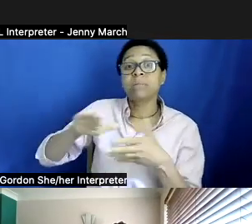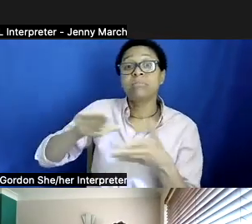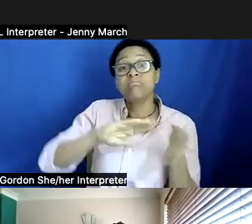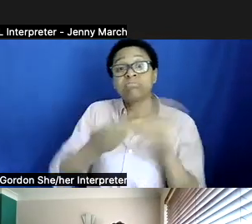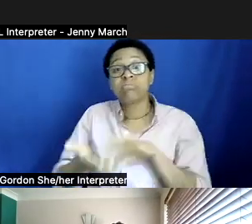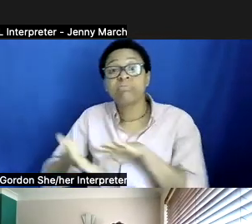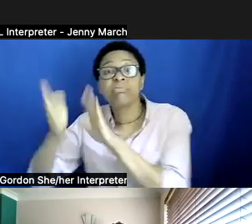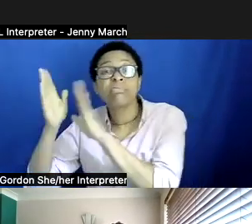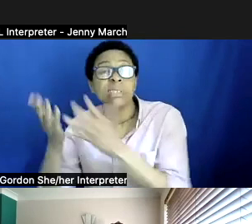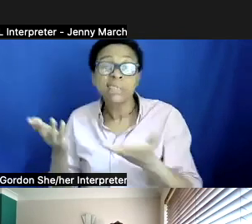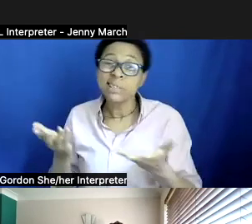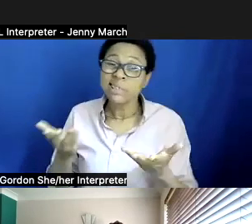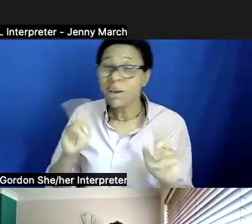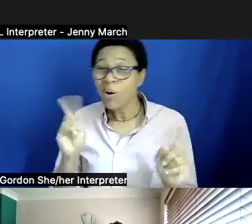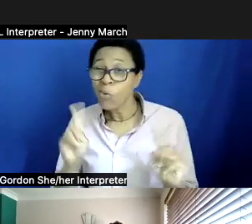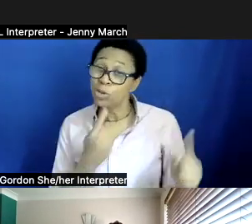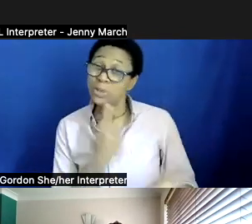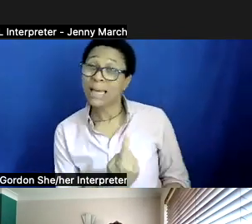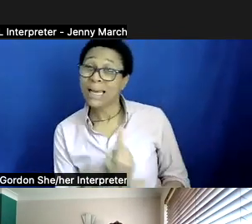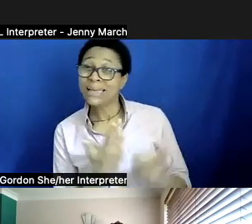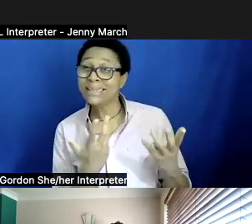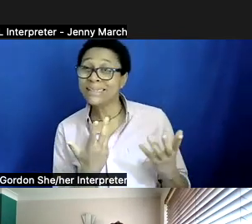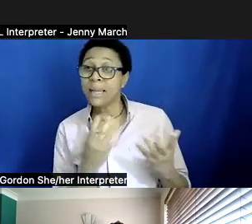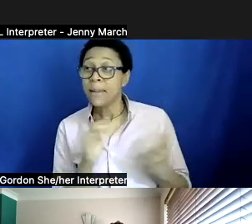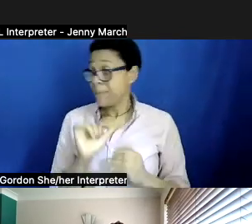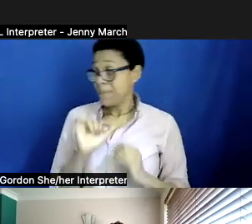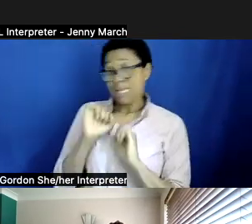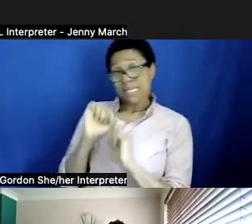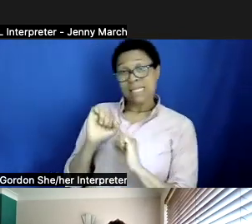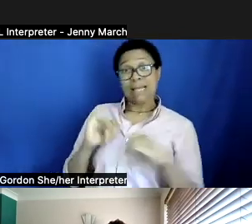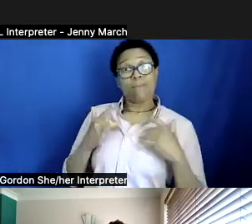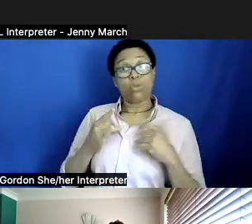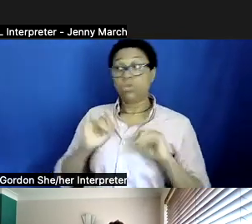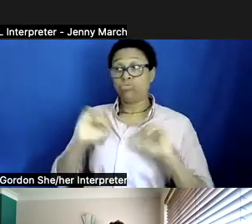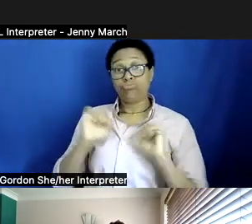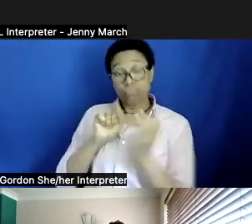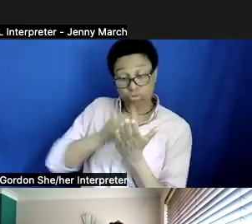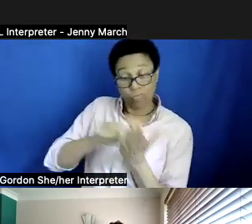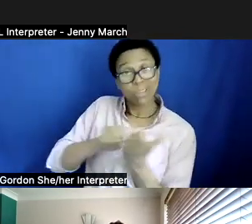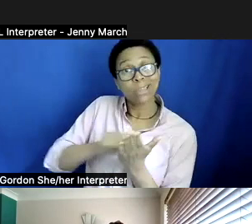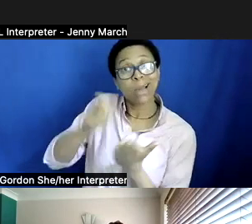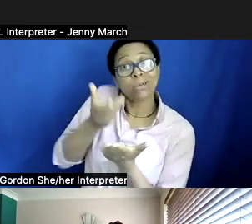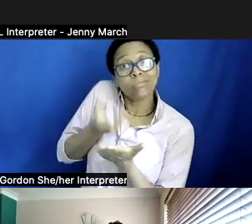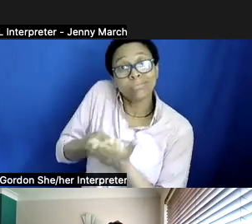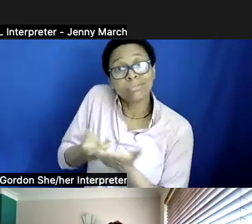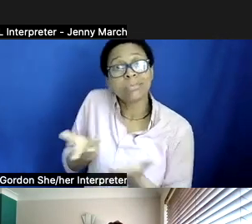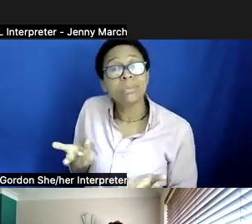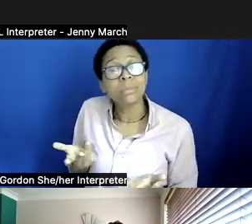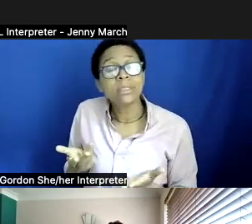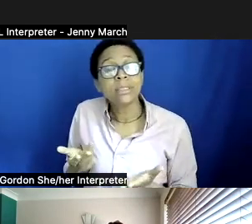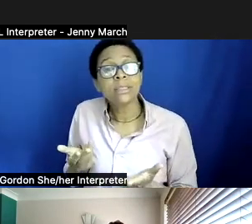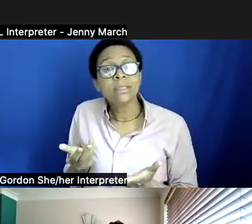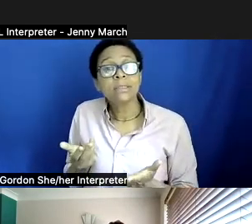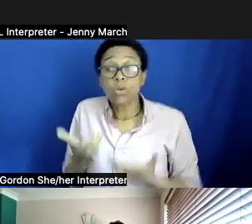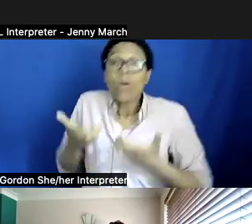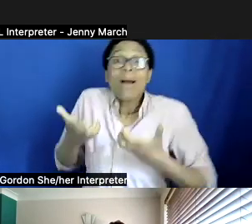because often their name won't even have been recorded, or if it has been recorded, the way that work is